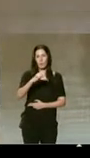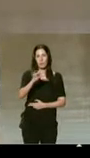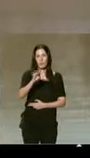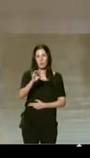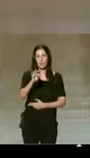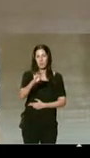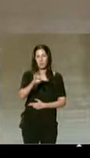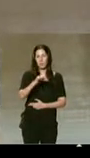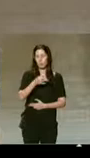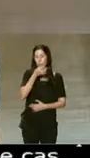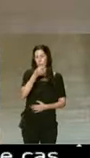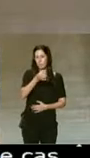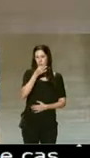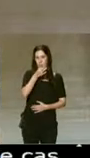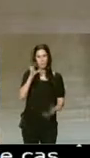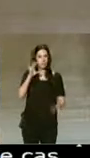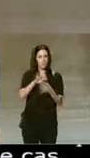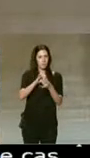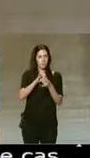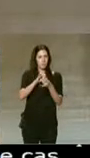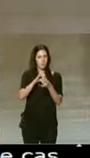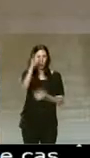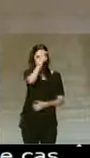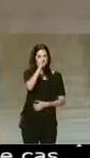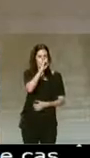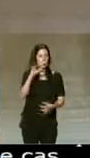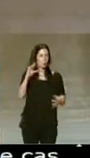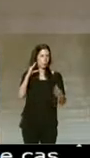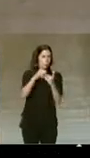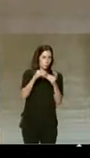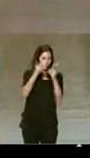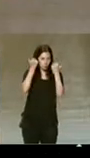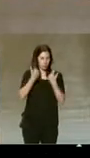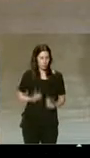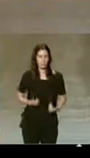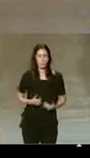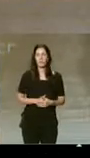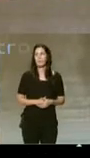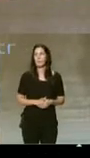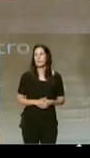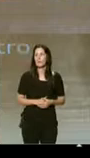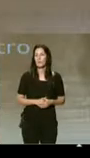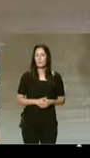Castro, and I'm talking as a user.